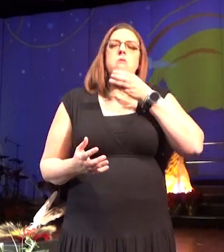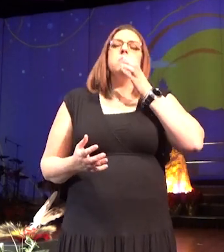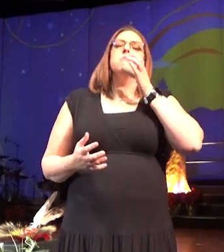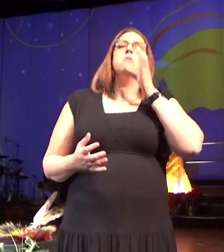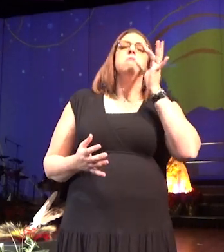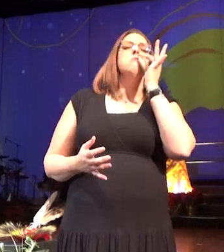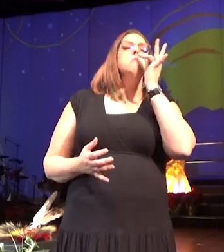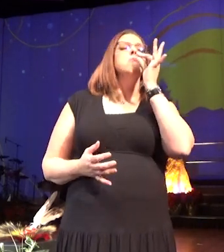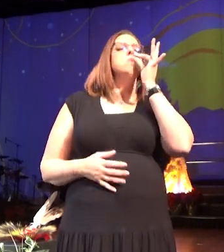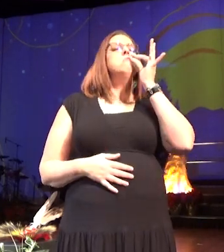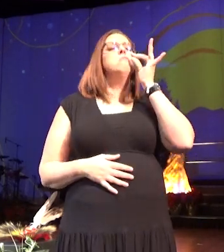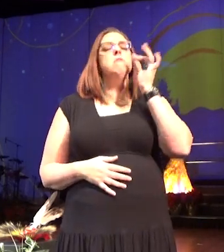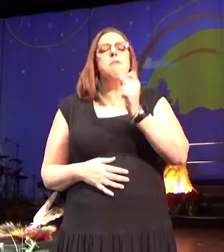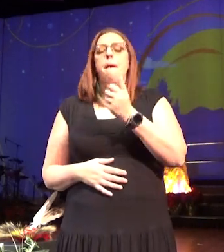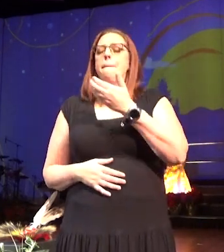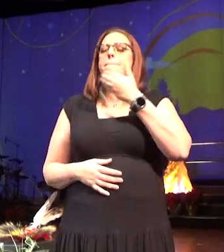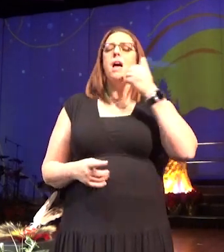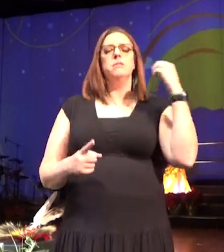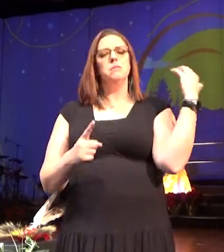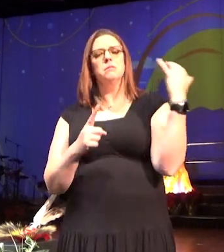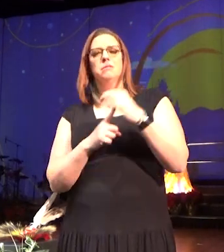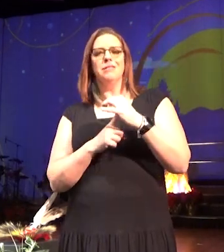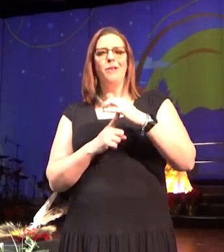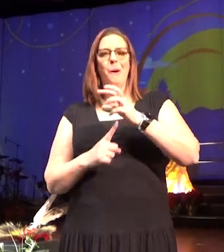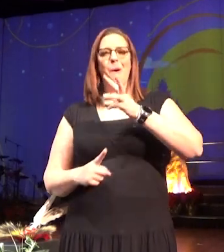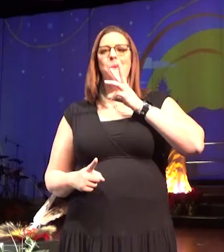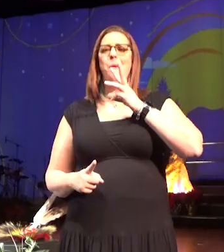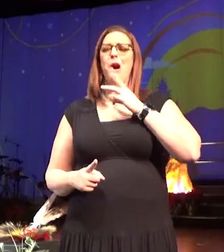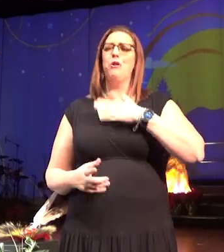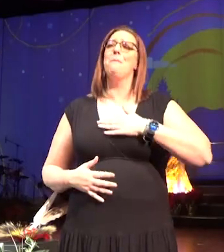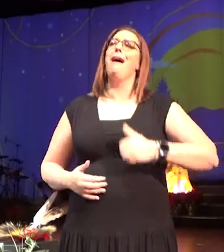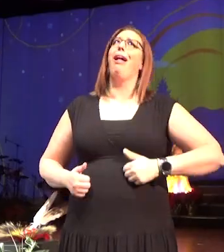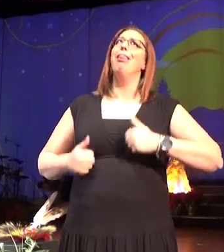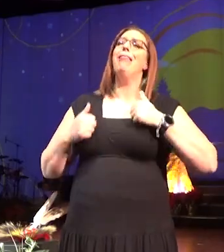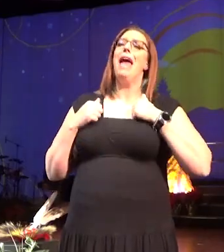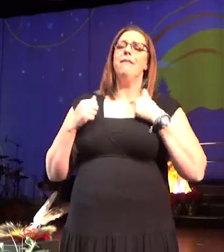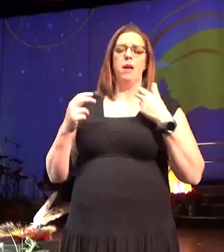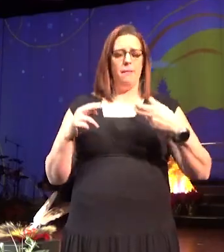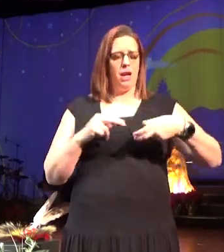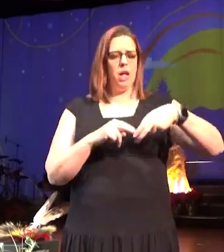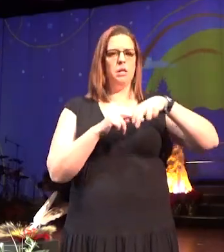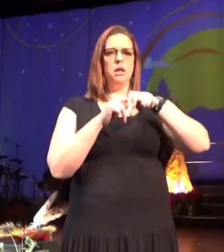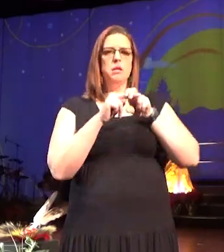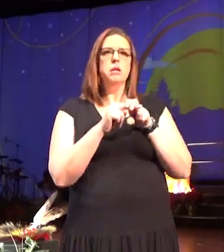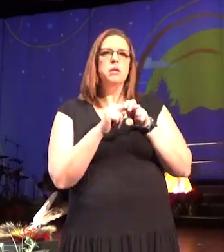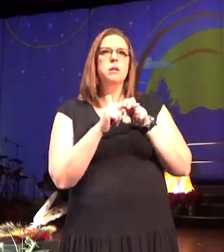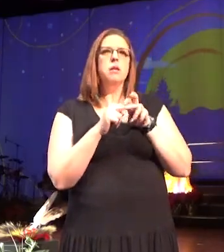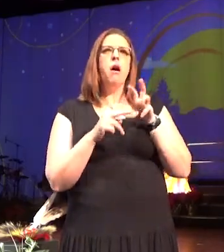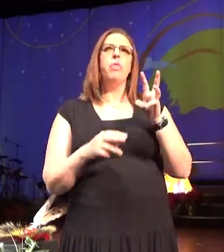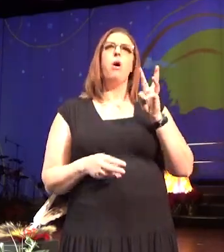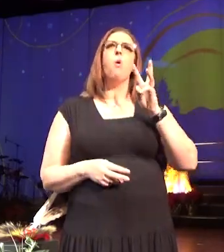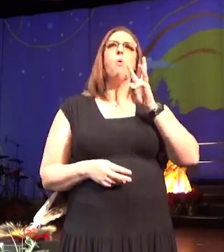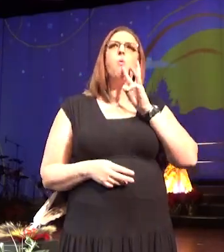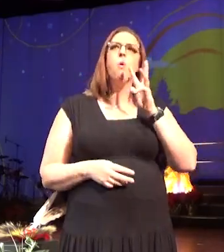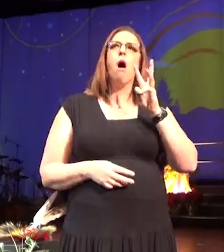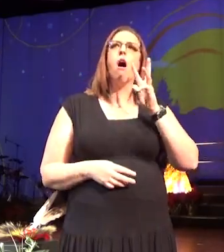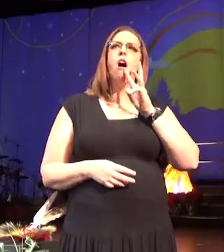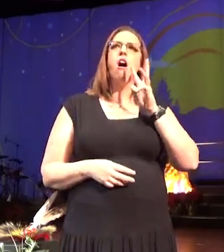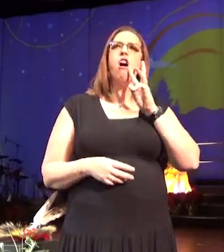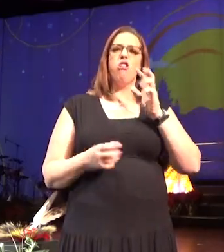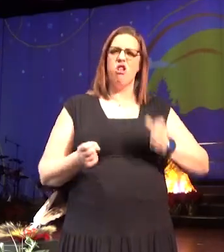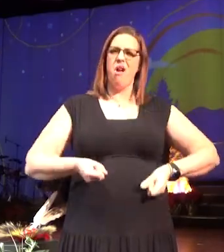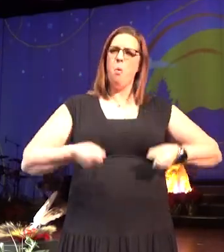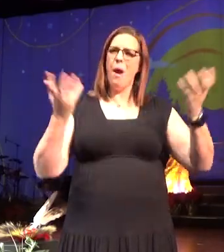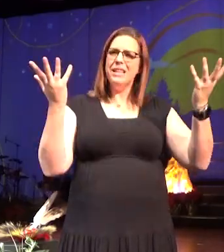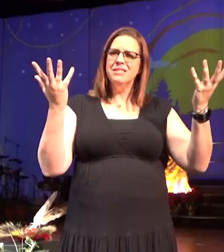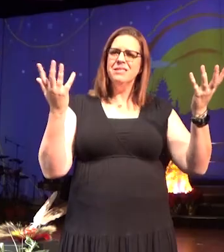cup of water I ever tasted in my life. But when I sat up there, I remembered all the water I wasted, all the water I